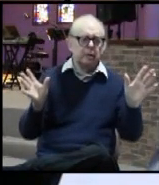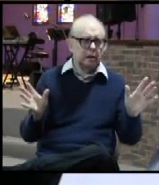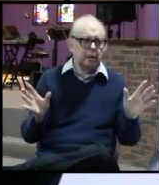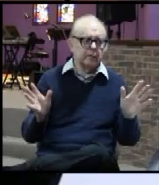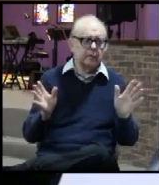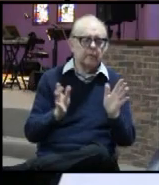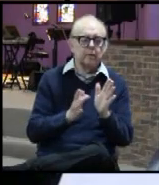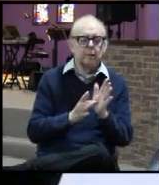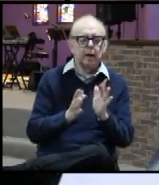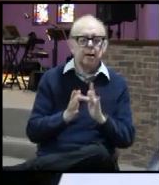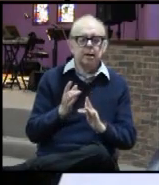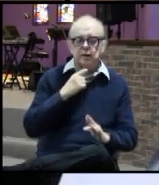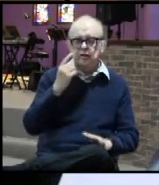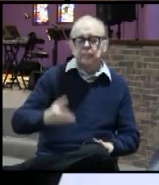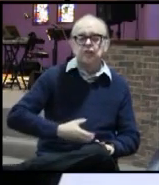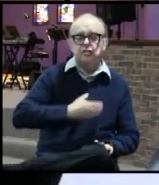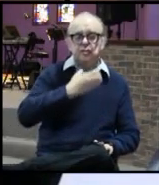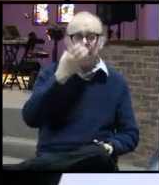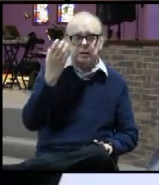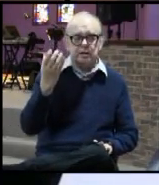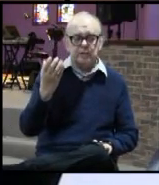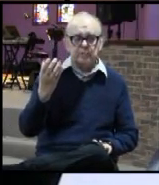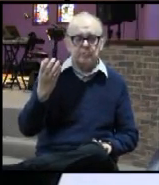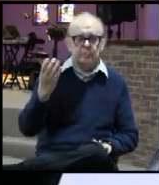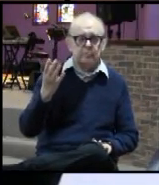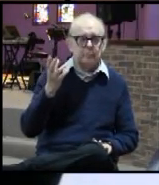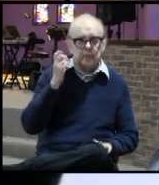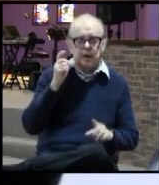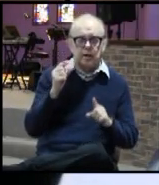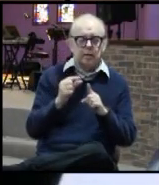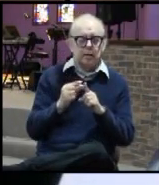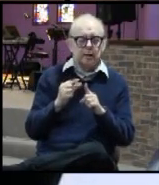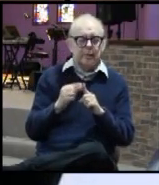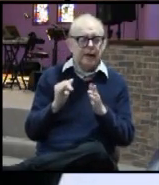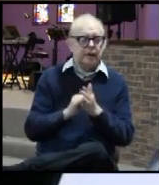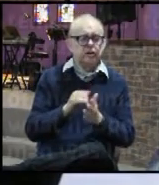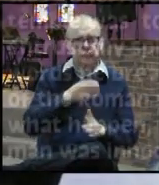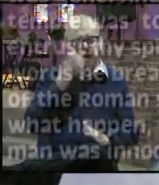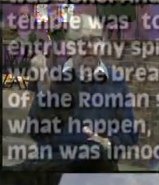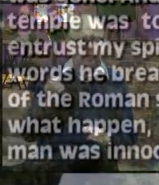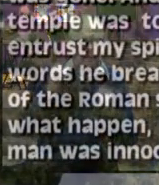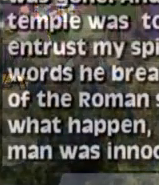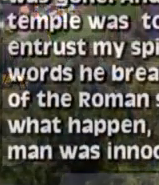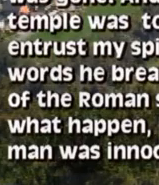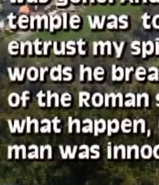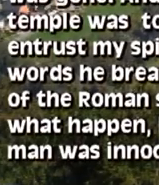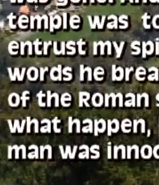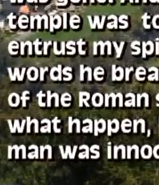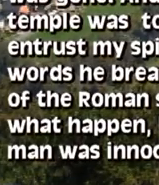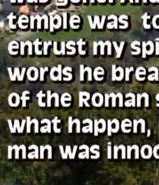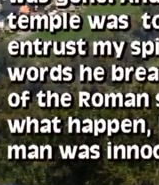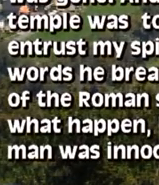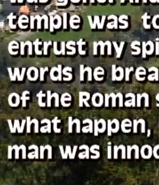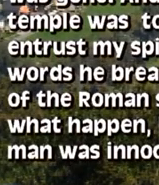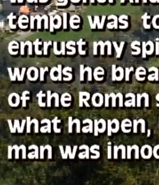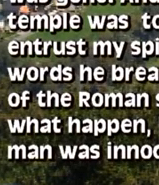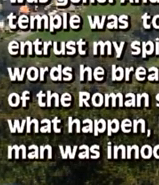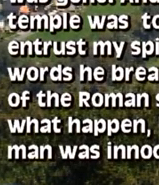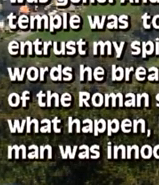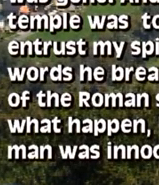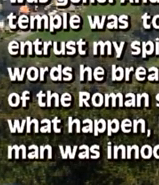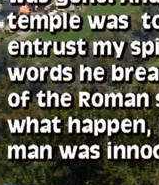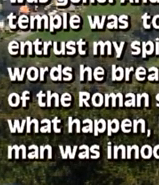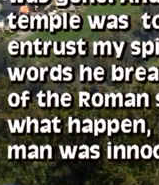then Jesus shouted. And here are the words that he shouted. "Father, I entrust